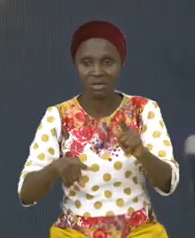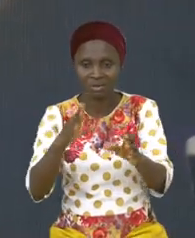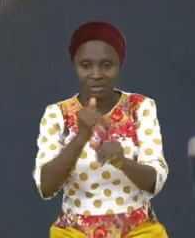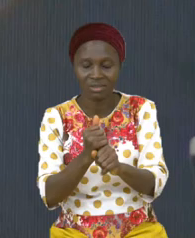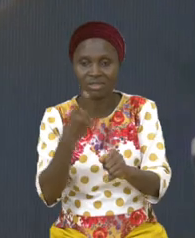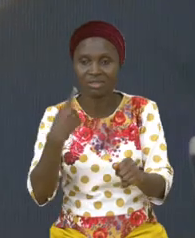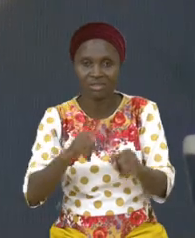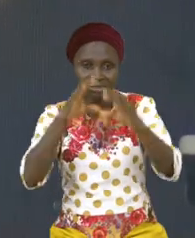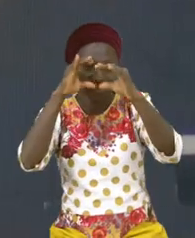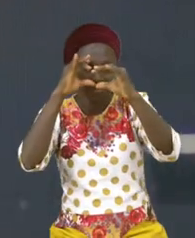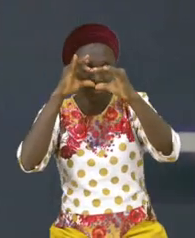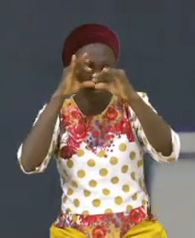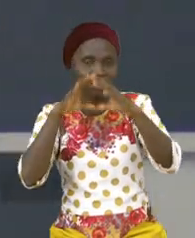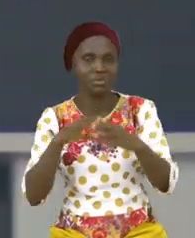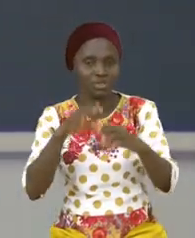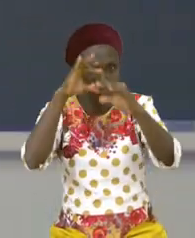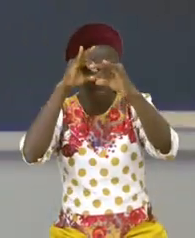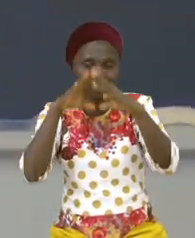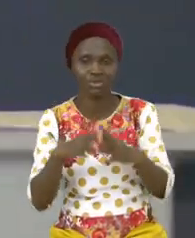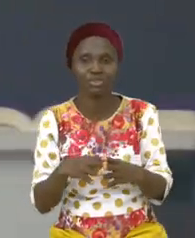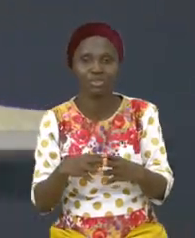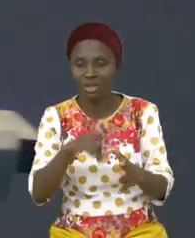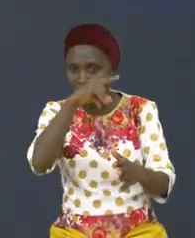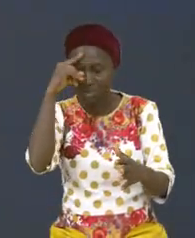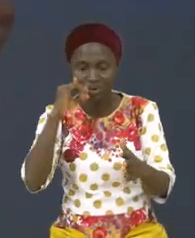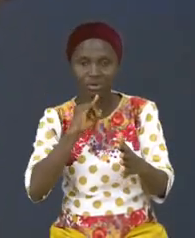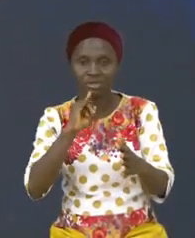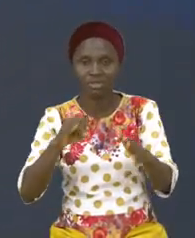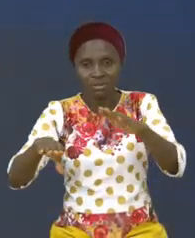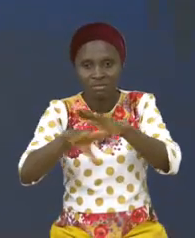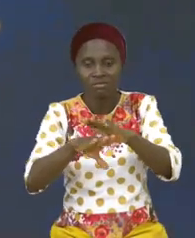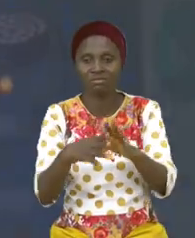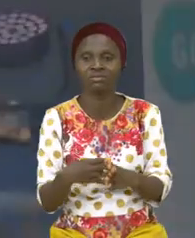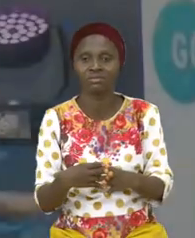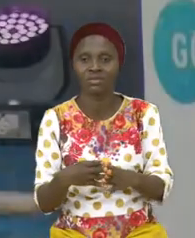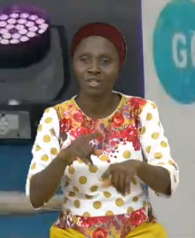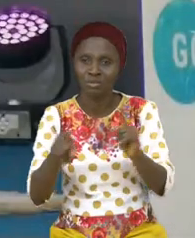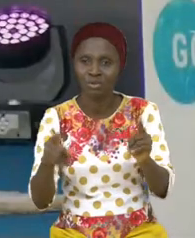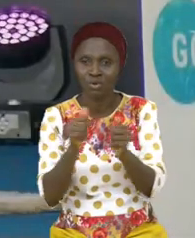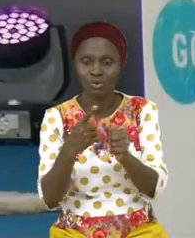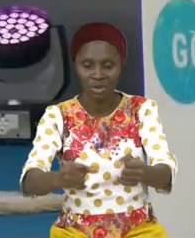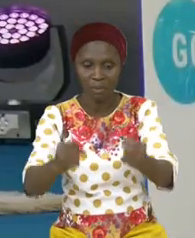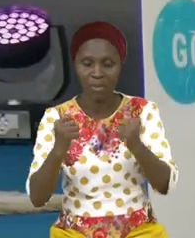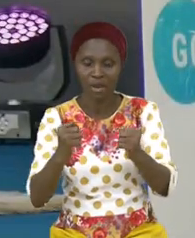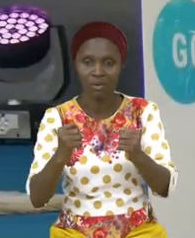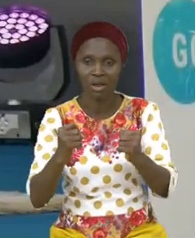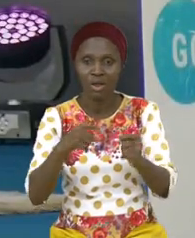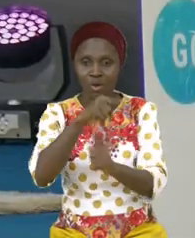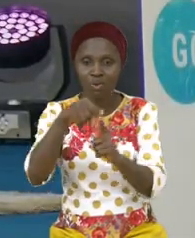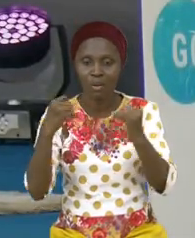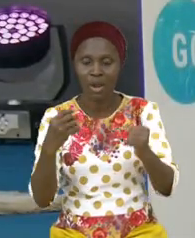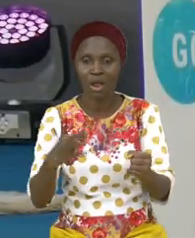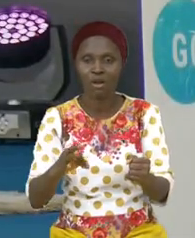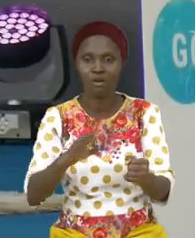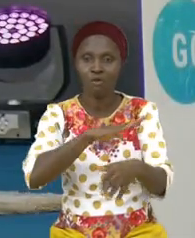there in the bottom. But when the power of the Almighty God comes in your life and lifts